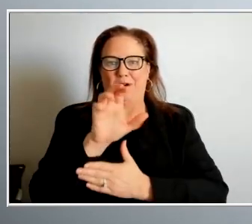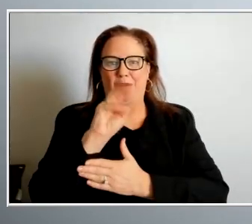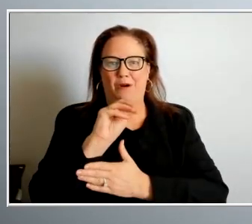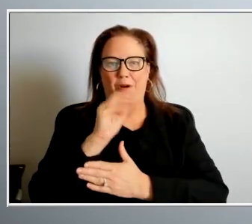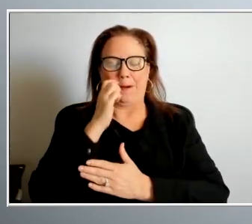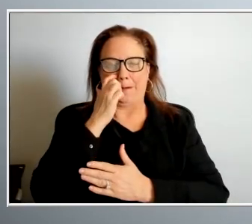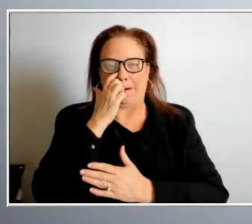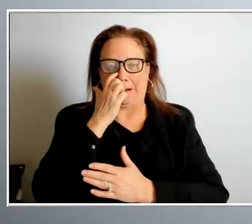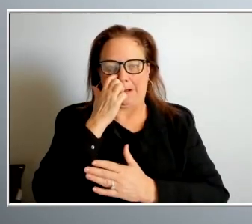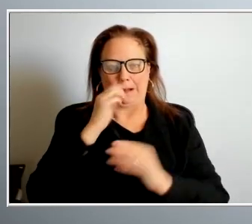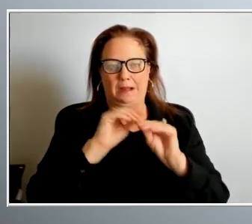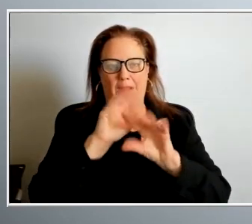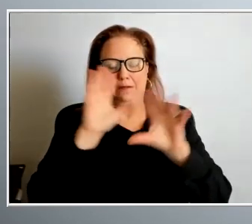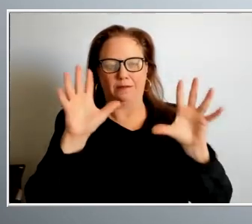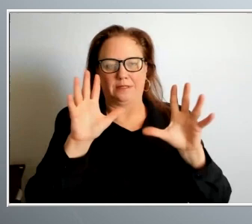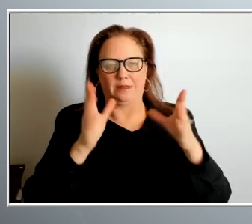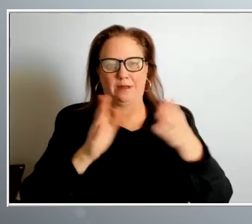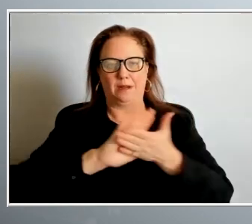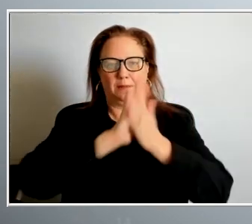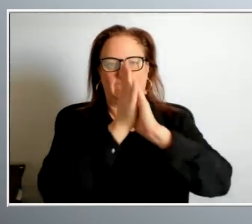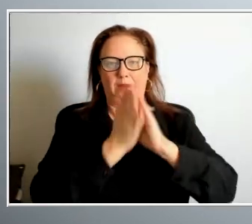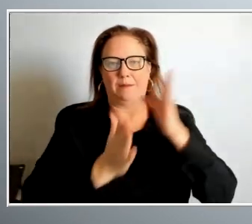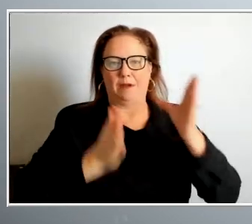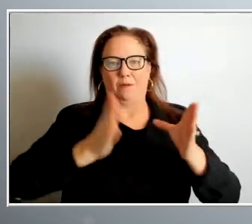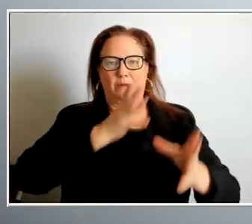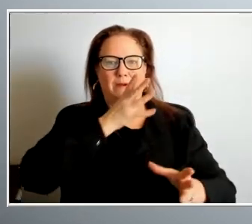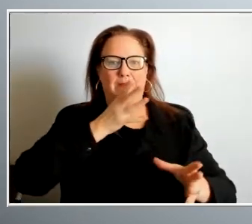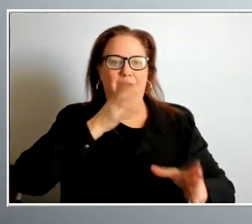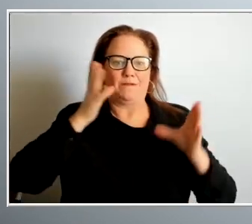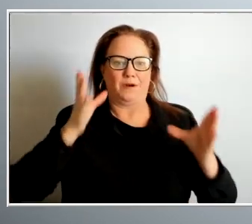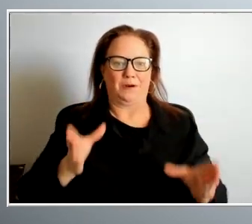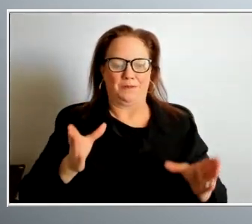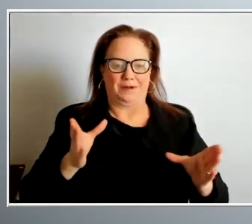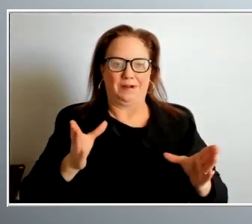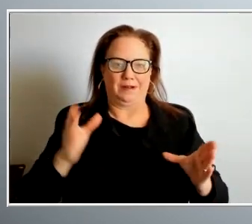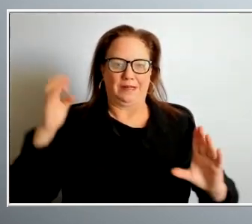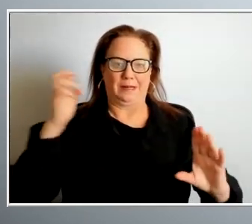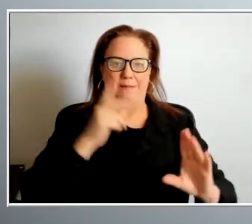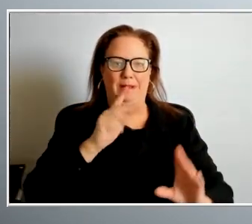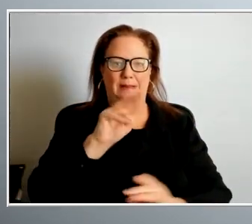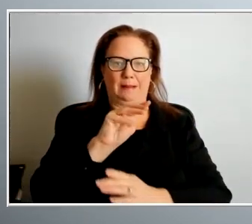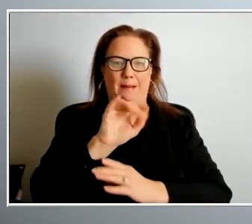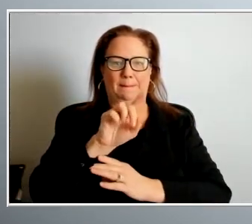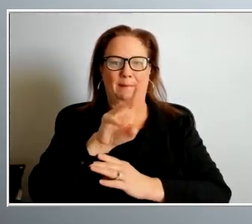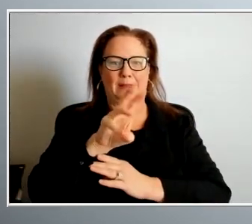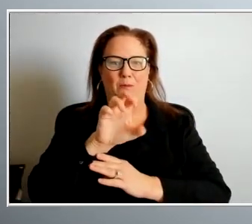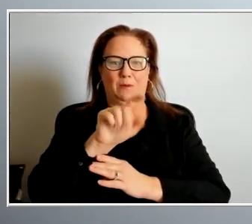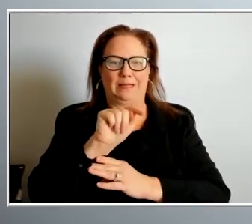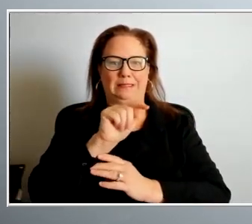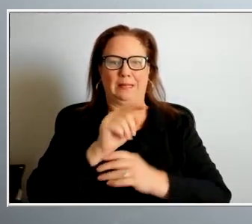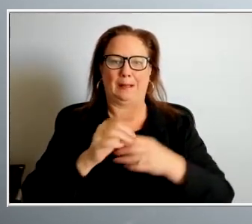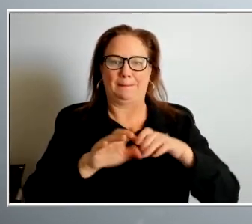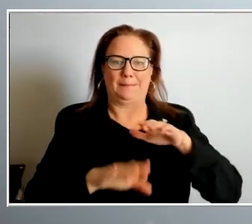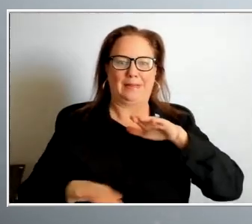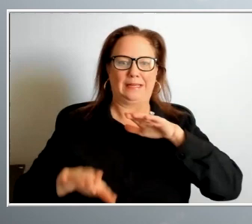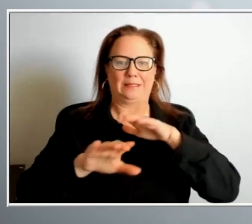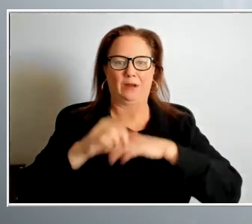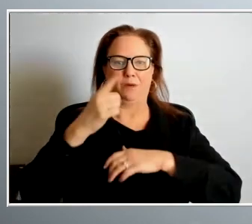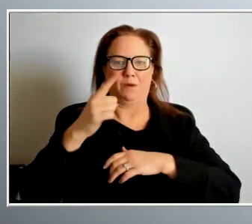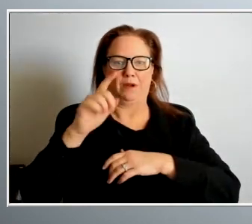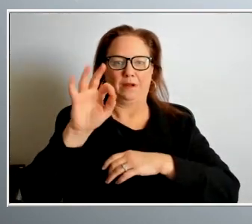and obviously becoming a robot farmer, you've got to get back to the Midwest basics, which is the one-finger wave.